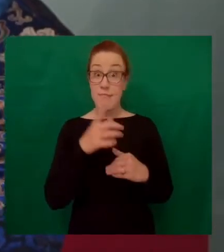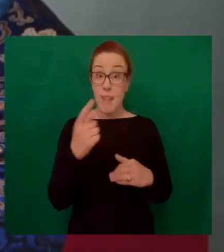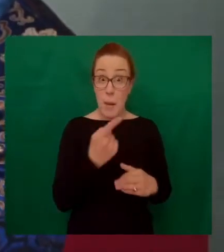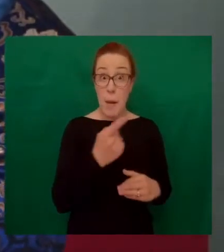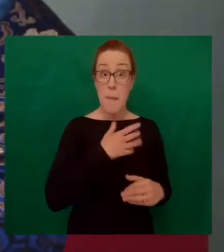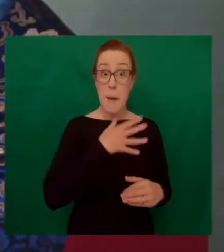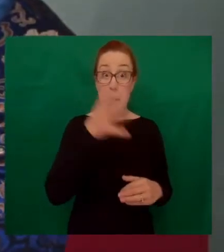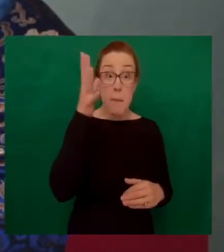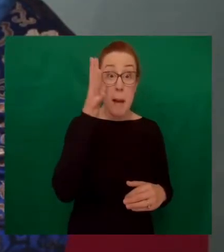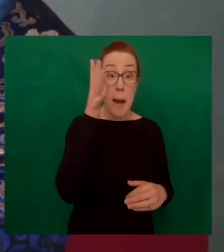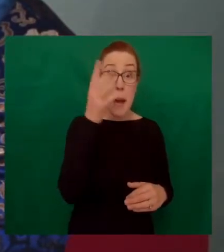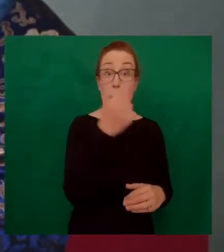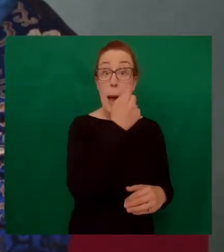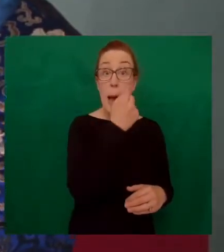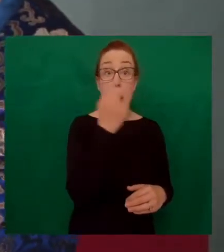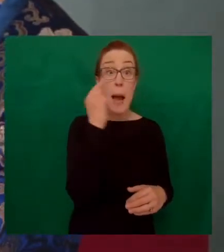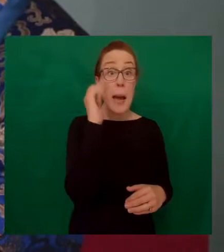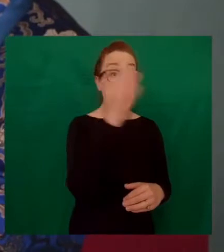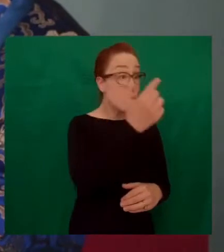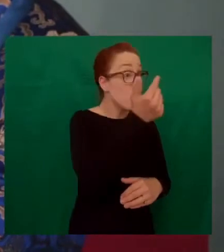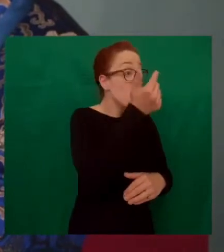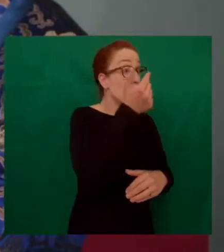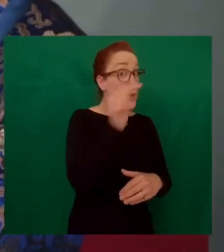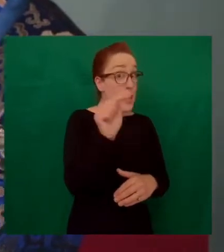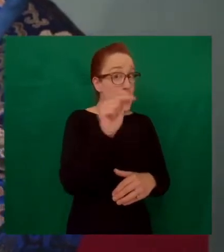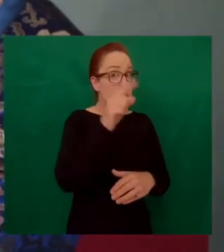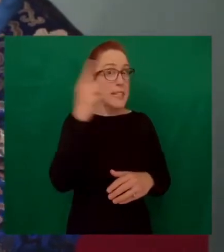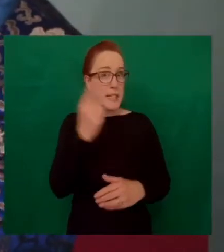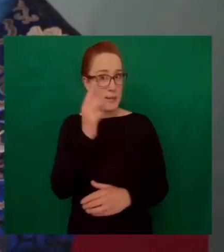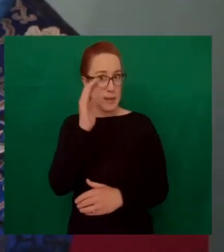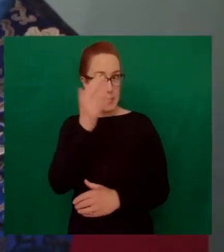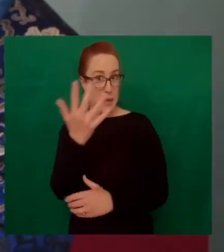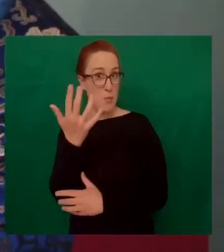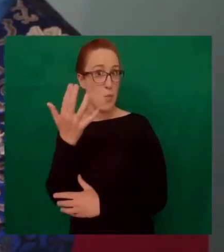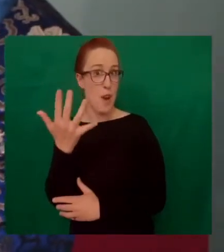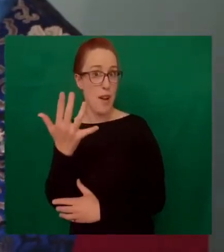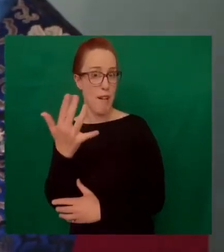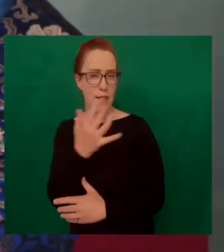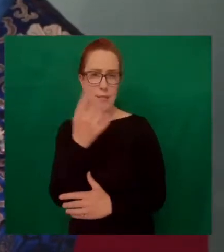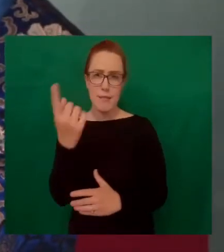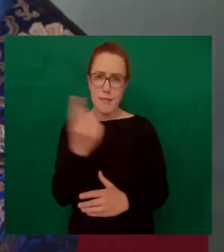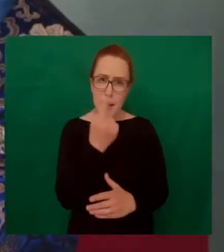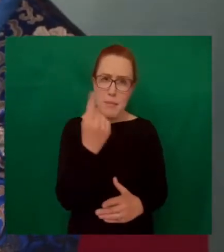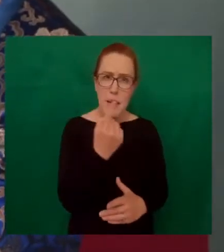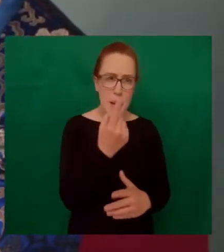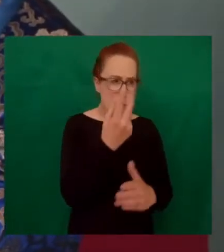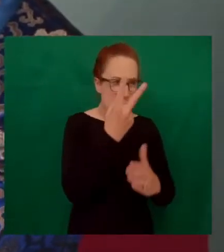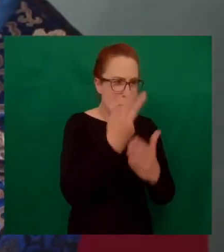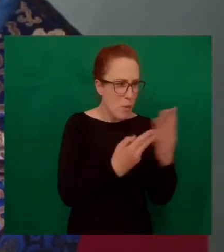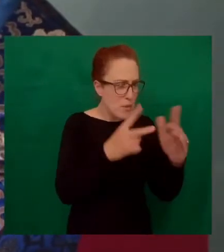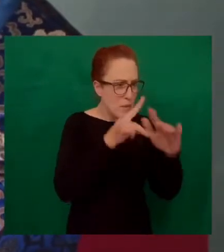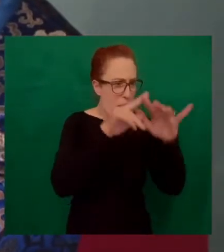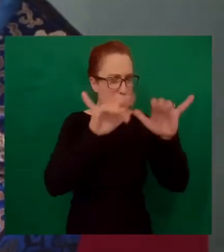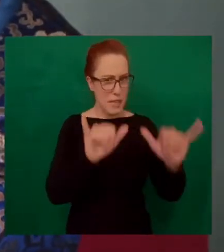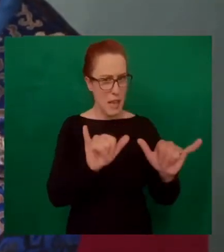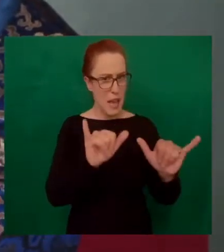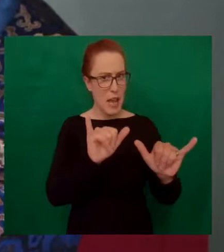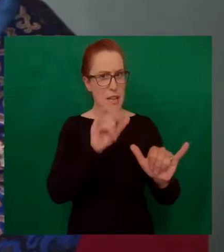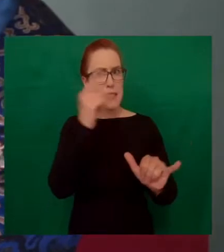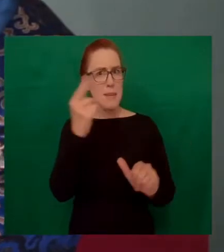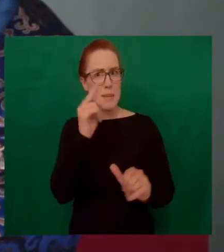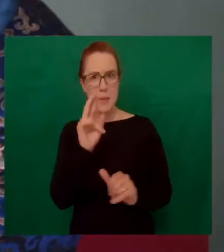Sometimes my Maddie's eyes look green, and sometimes they look brown. Sometimes they look like both, or